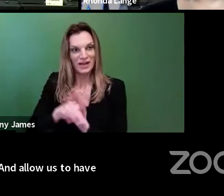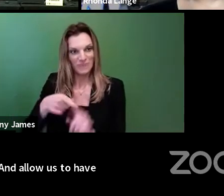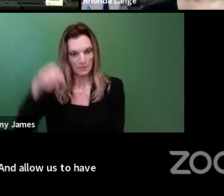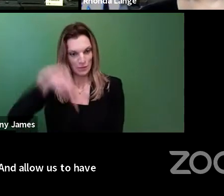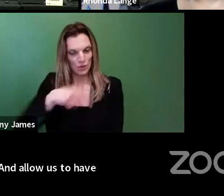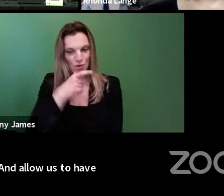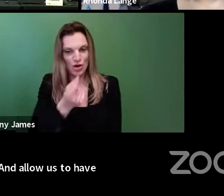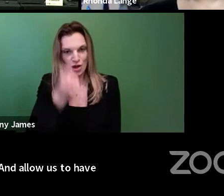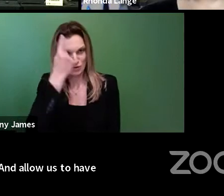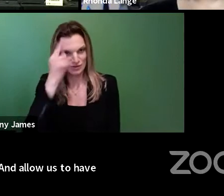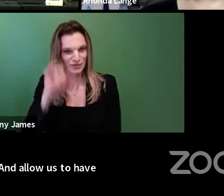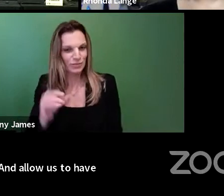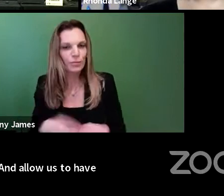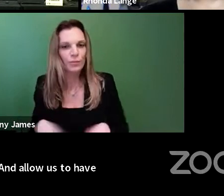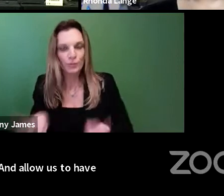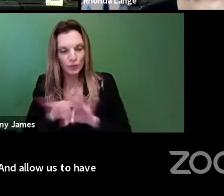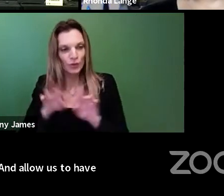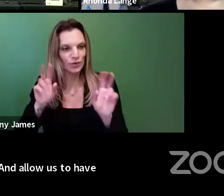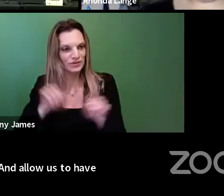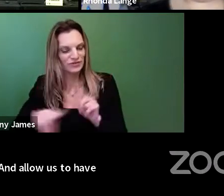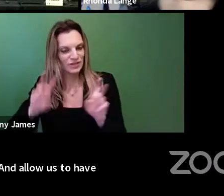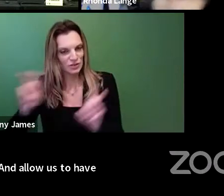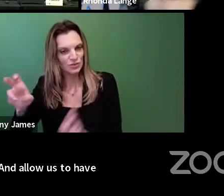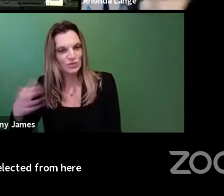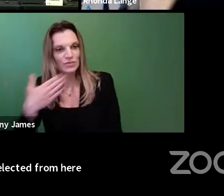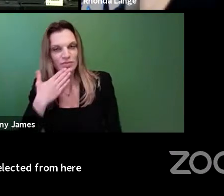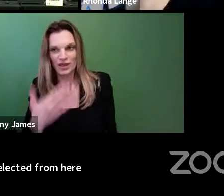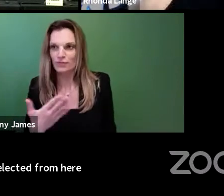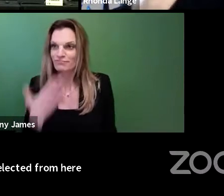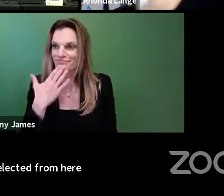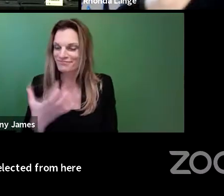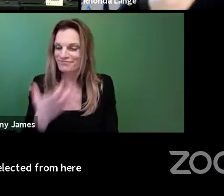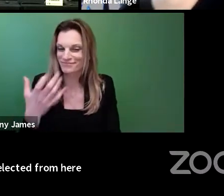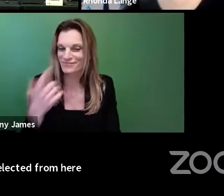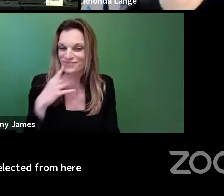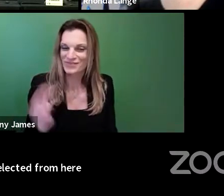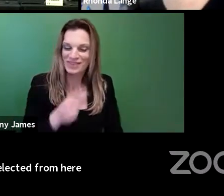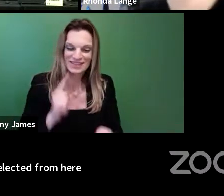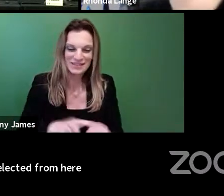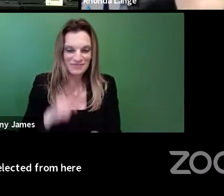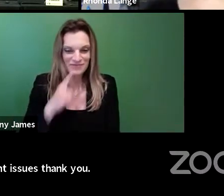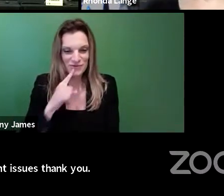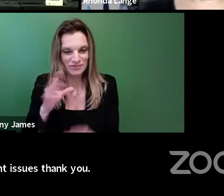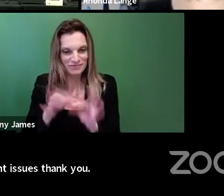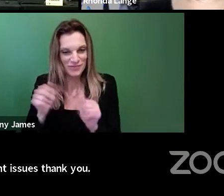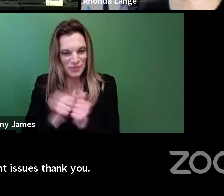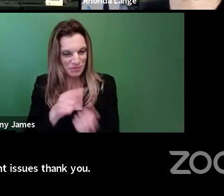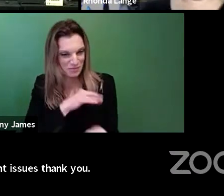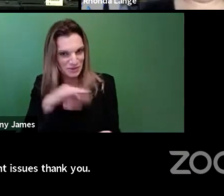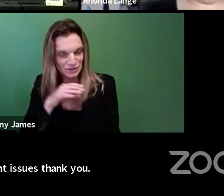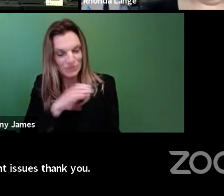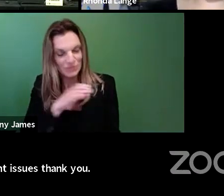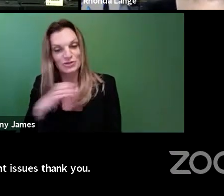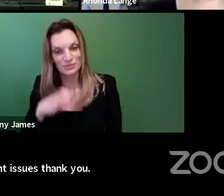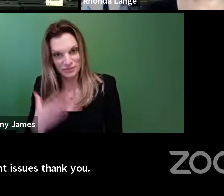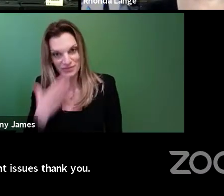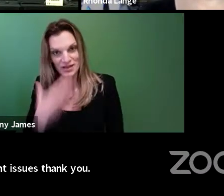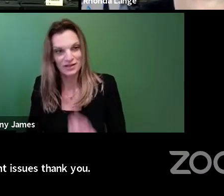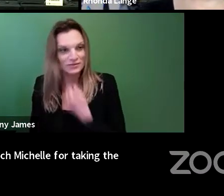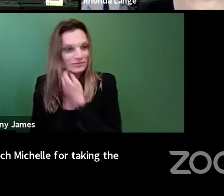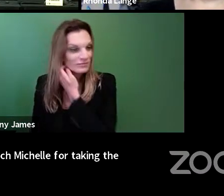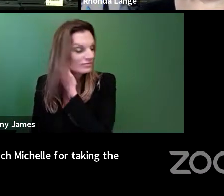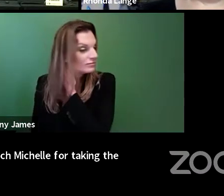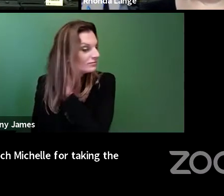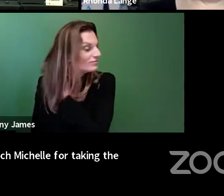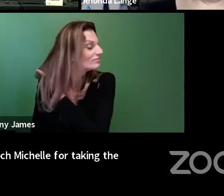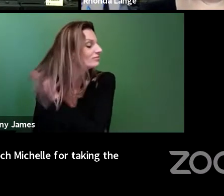that understand those important issues. Thank you. Thank you so much, Michelle, for taking the time to address the commission. I'm going to